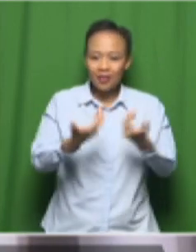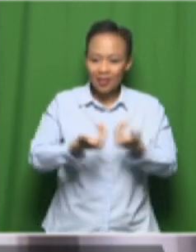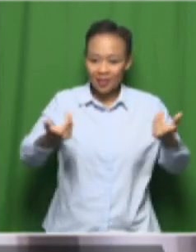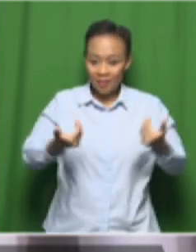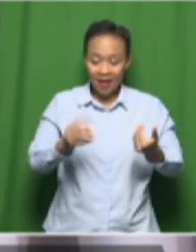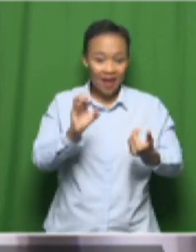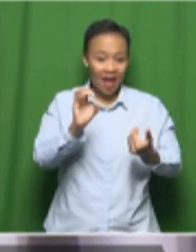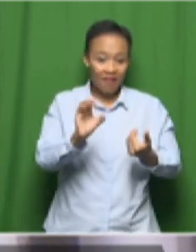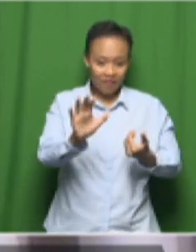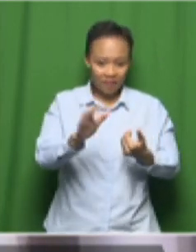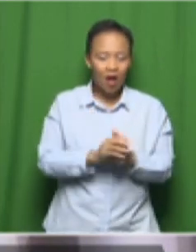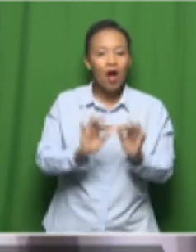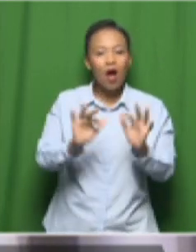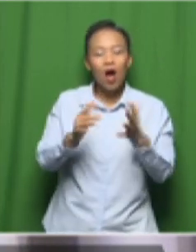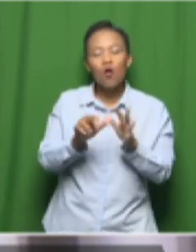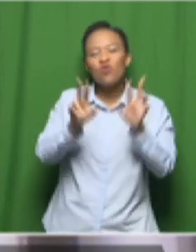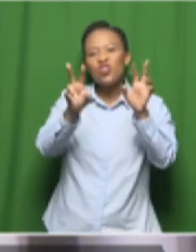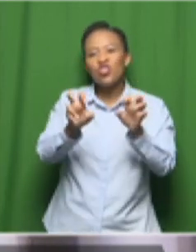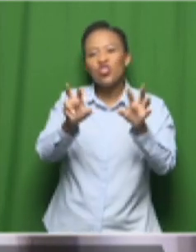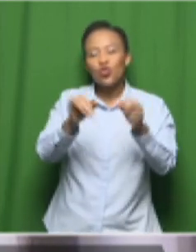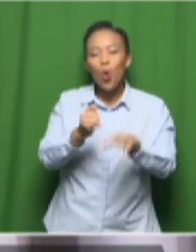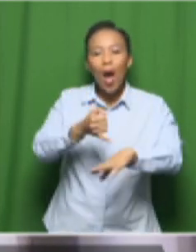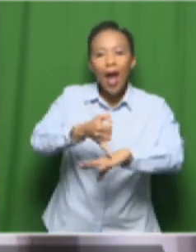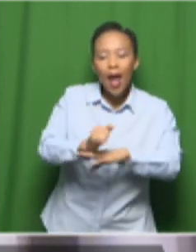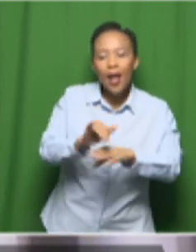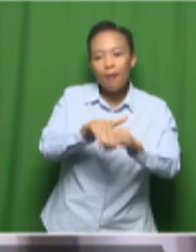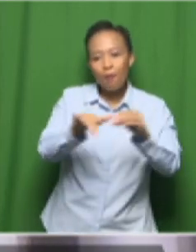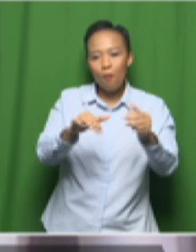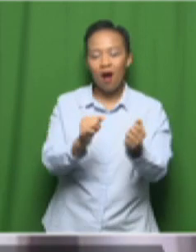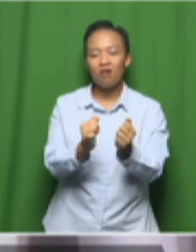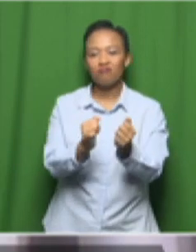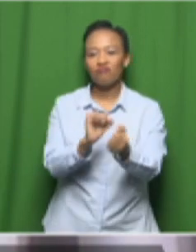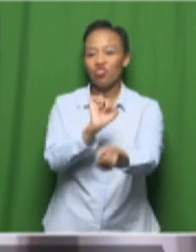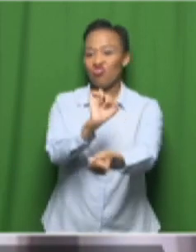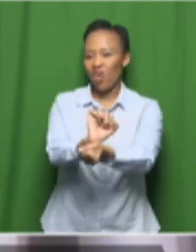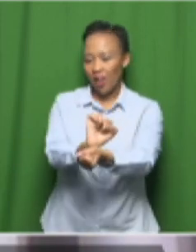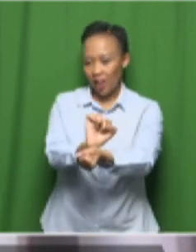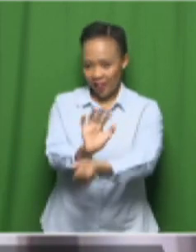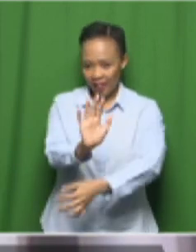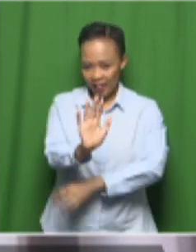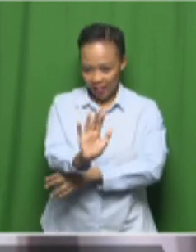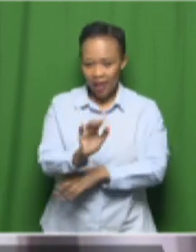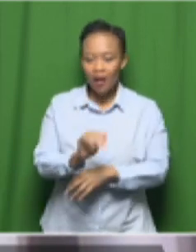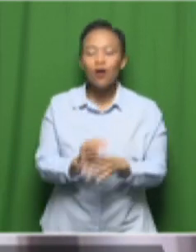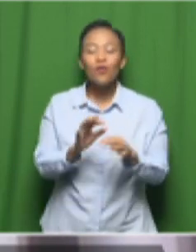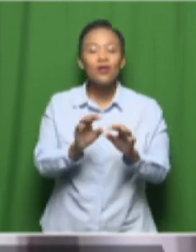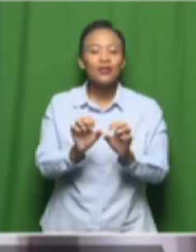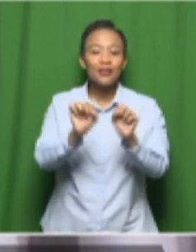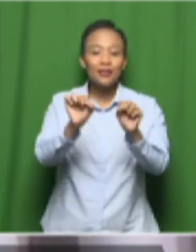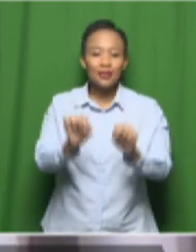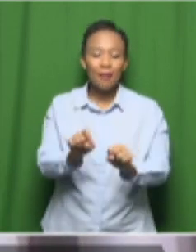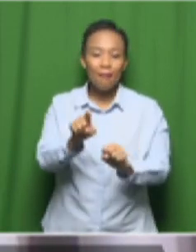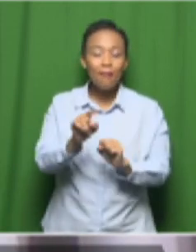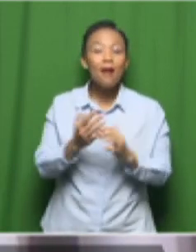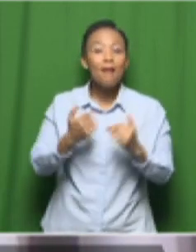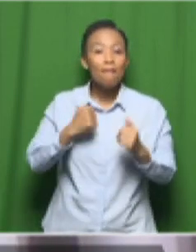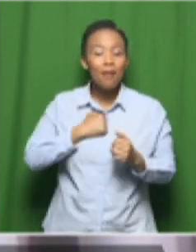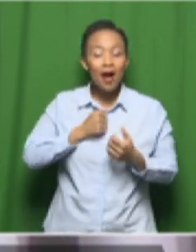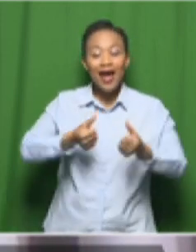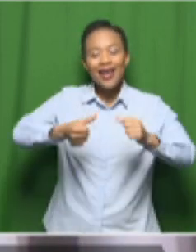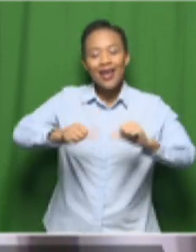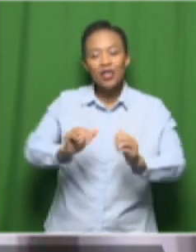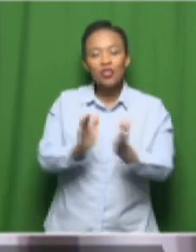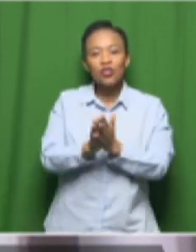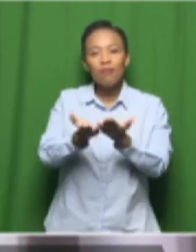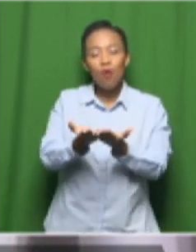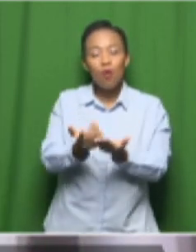the parole system and understanding the failings, in that system. And I wanted my next book to be